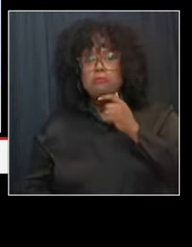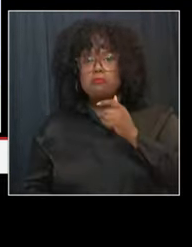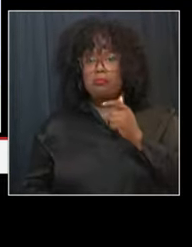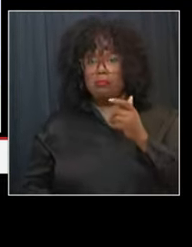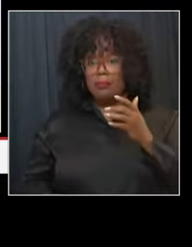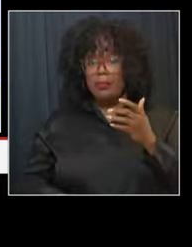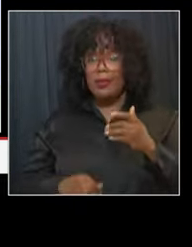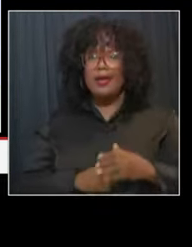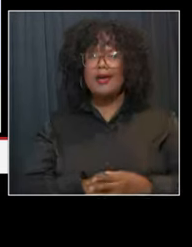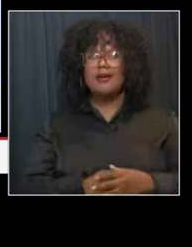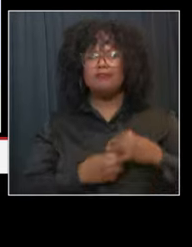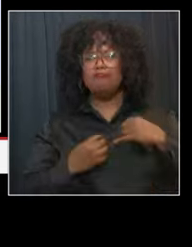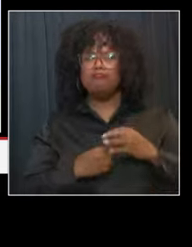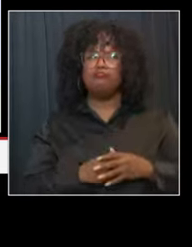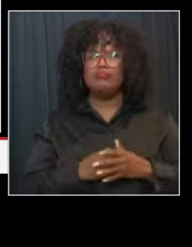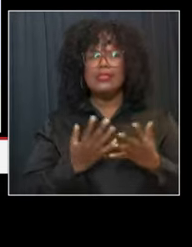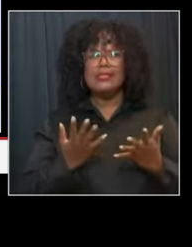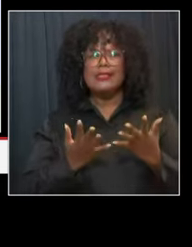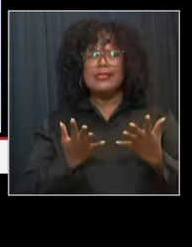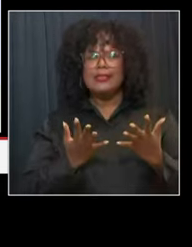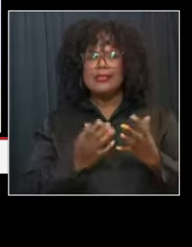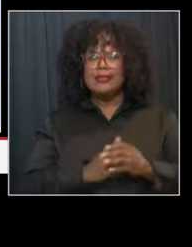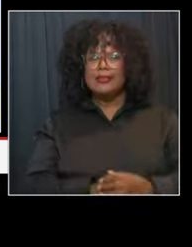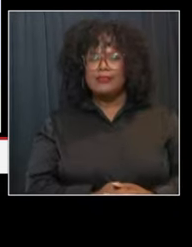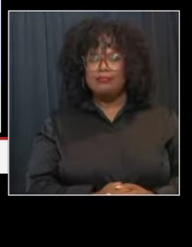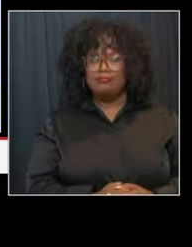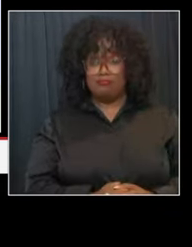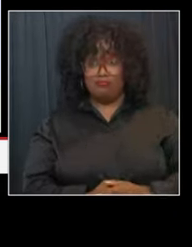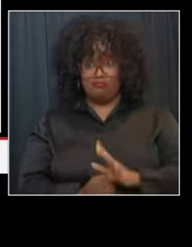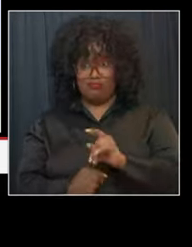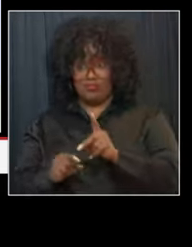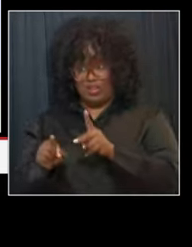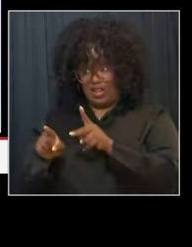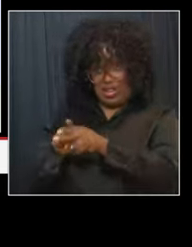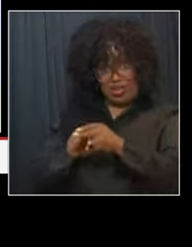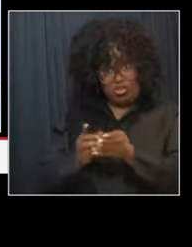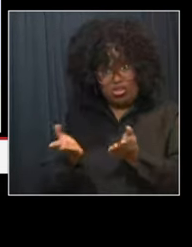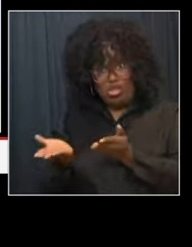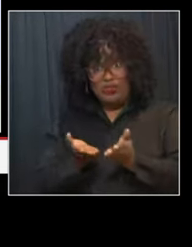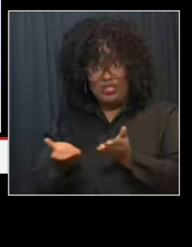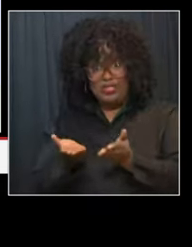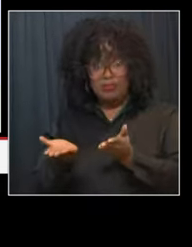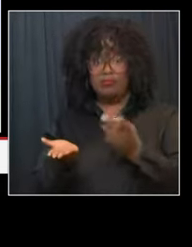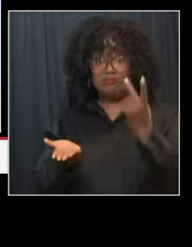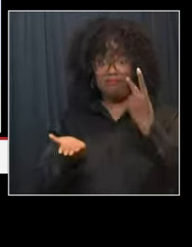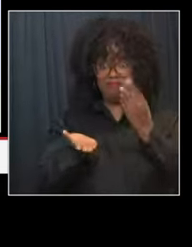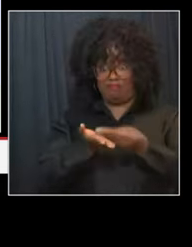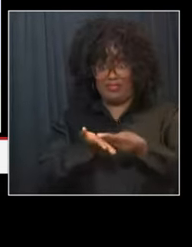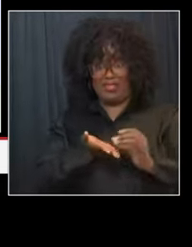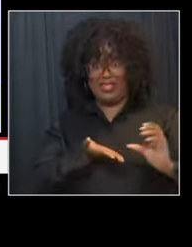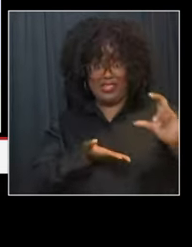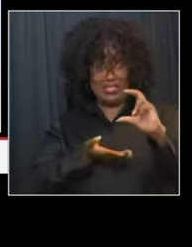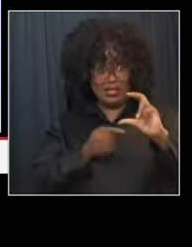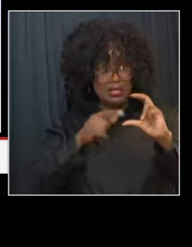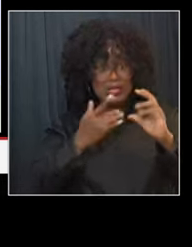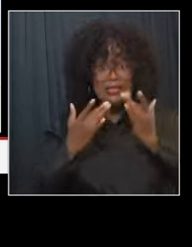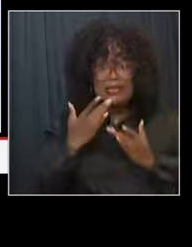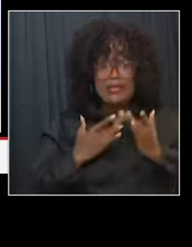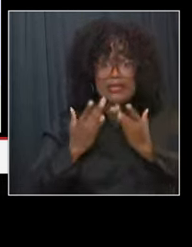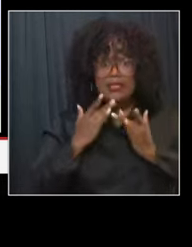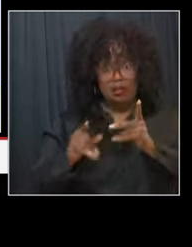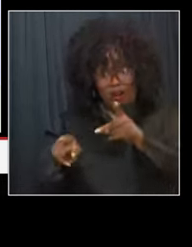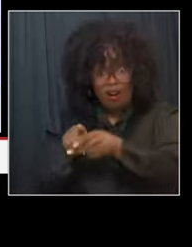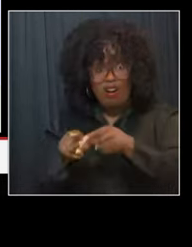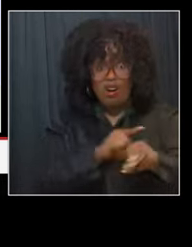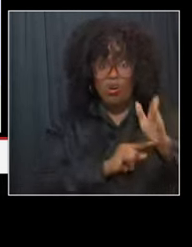a financial deficit. So I guess why did it require